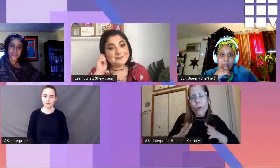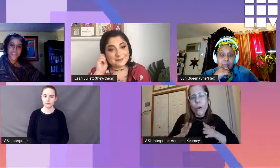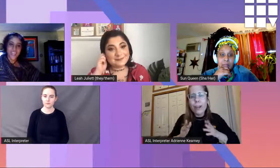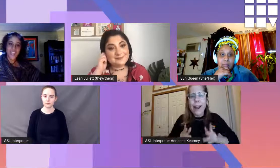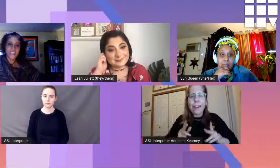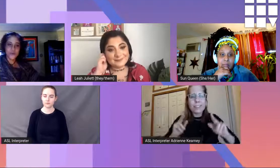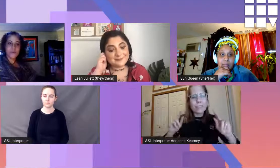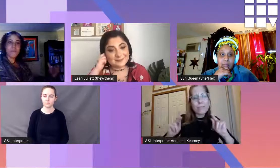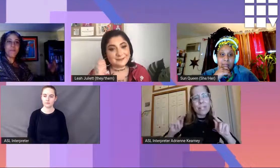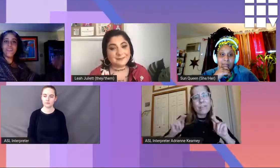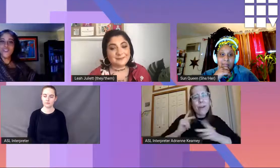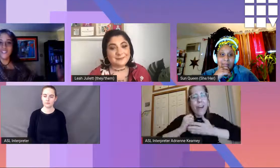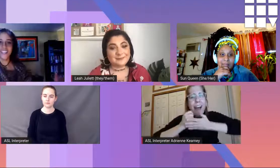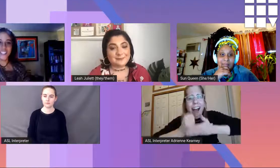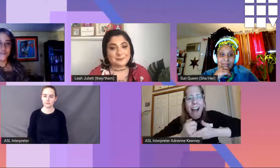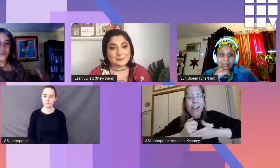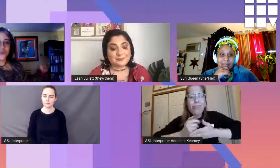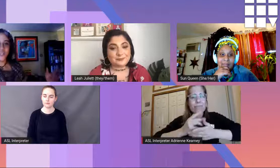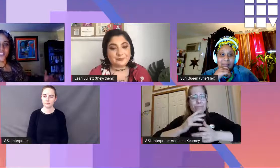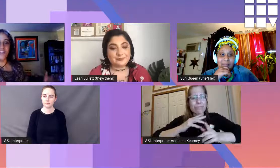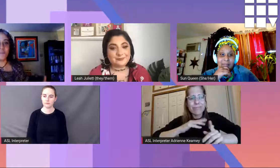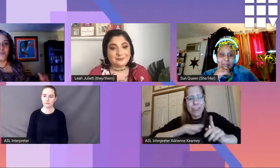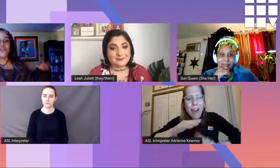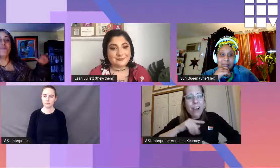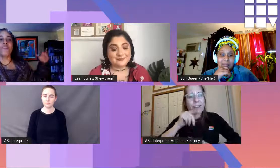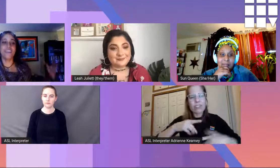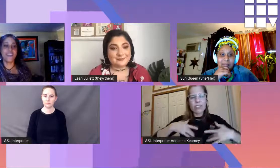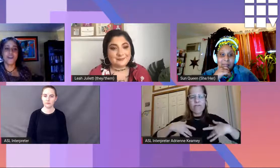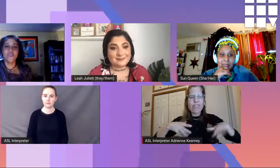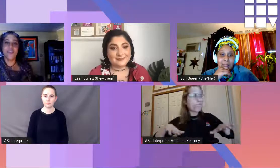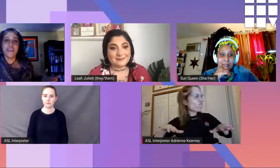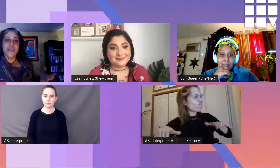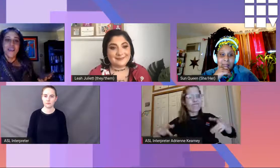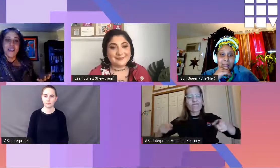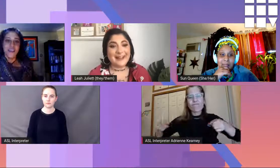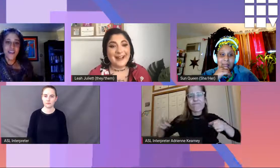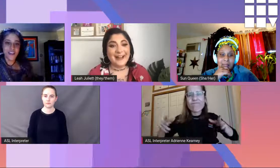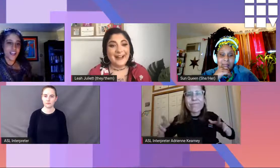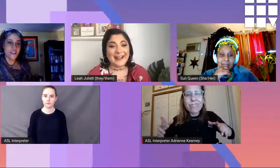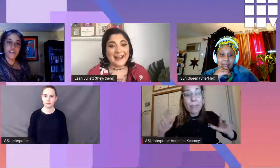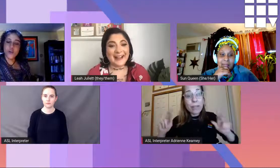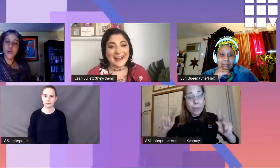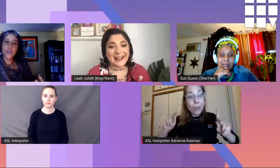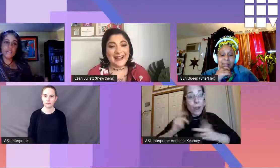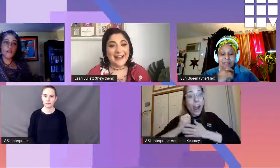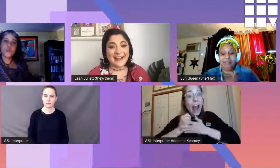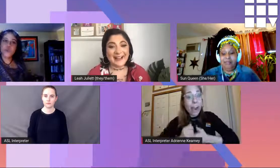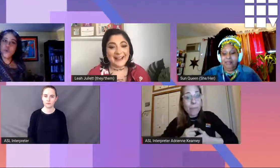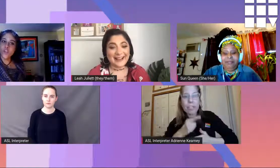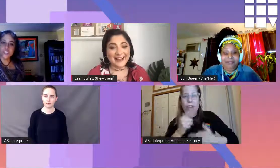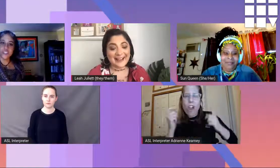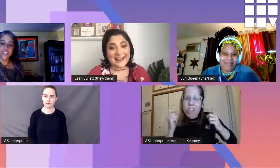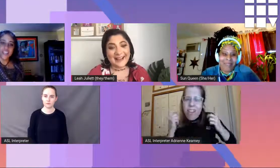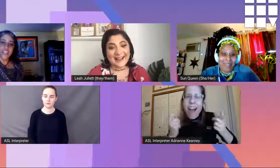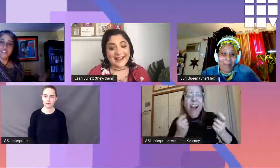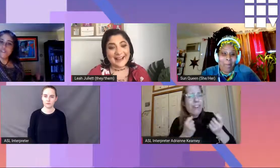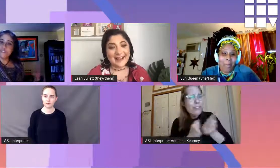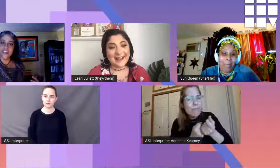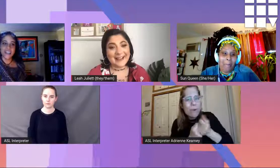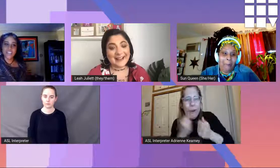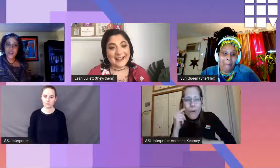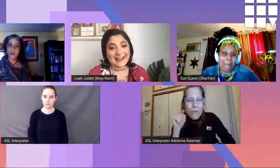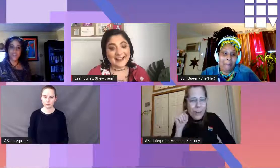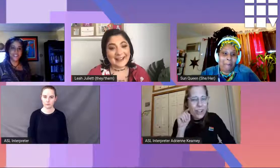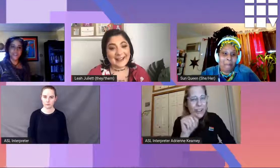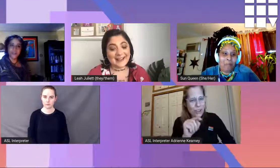right? And so it appears as if you are one in a number and you're being carried. And there's a whole lot of folks who are watching this and they're